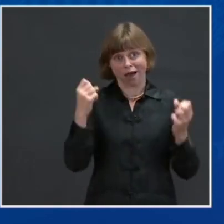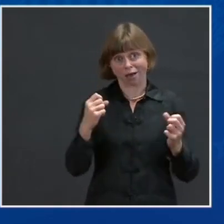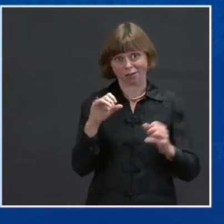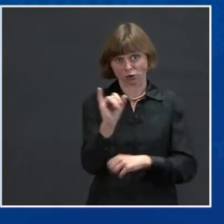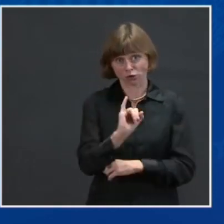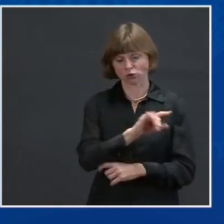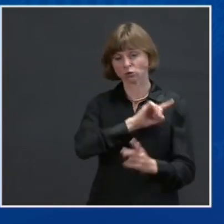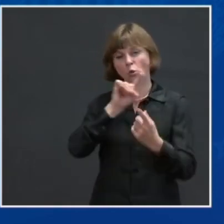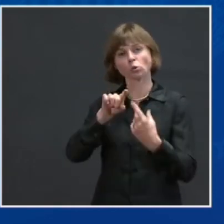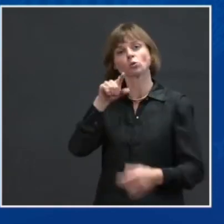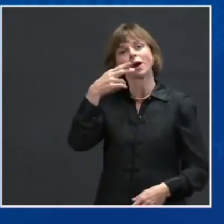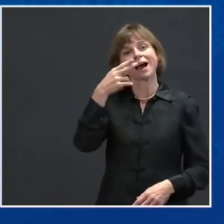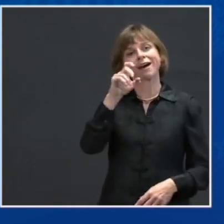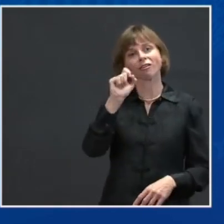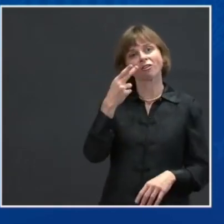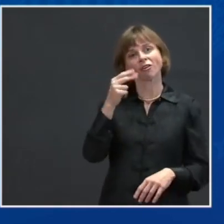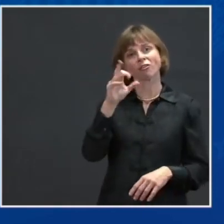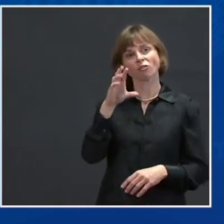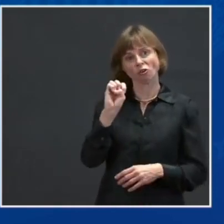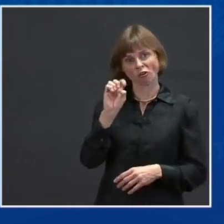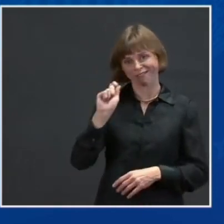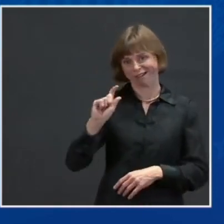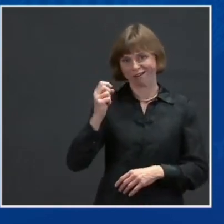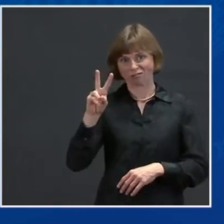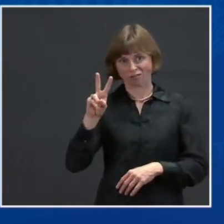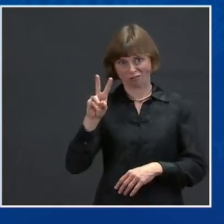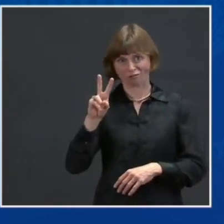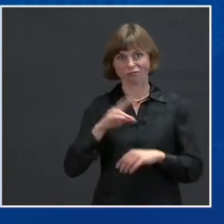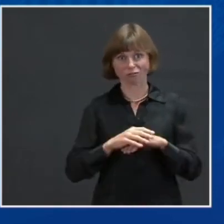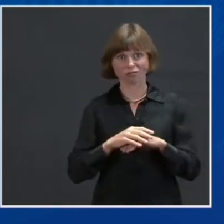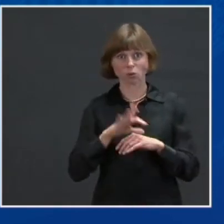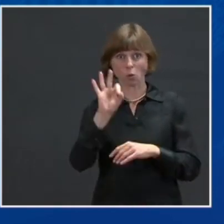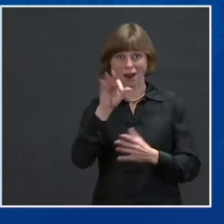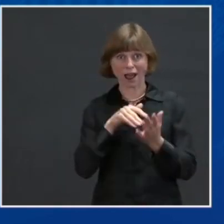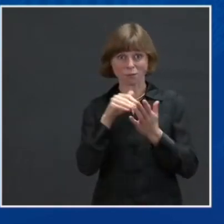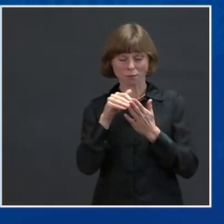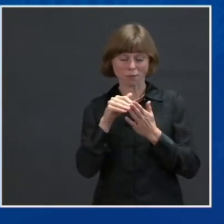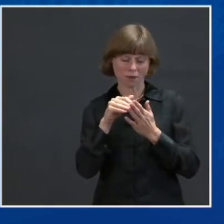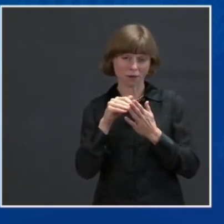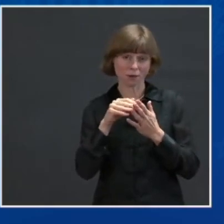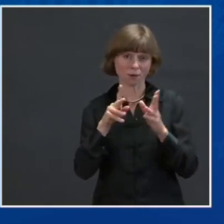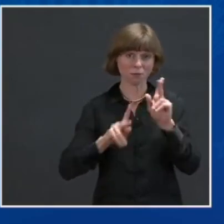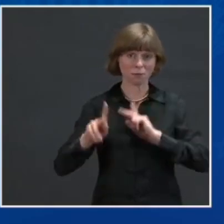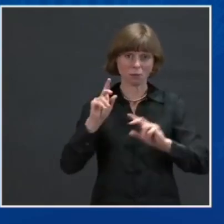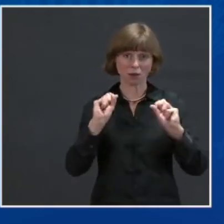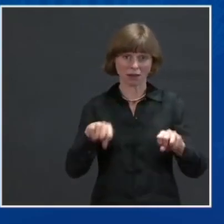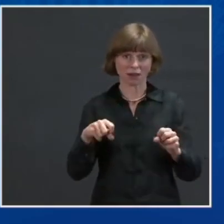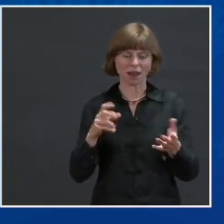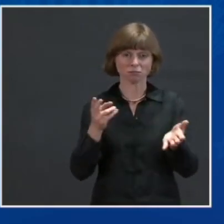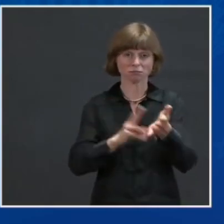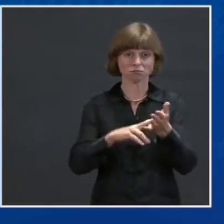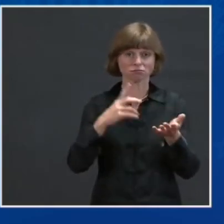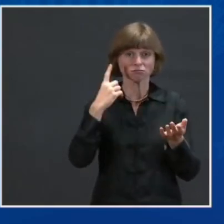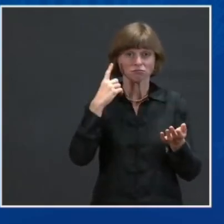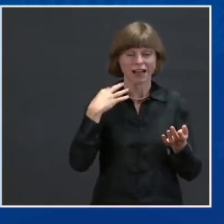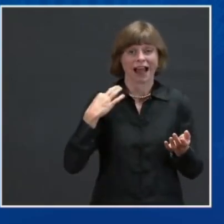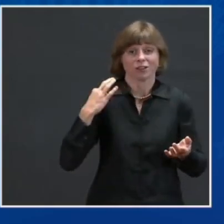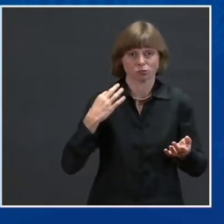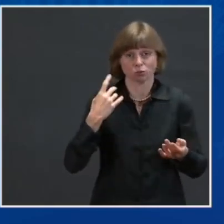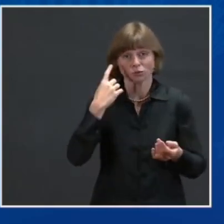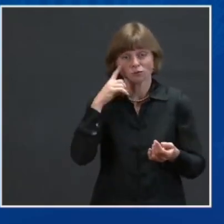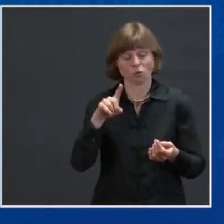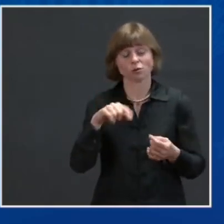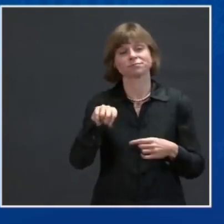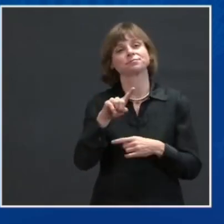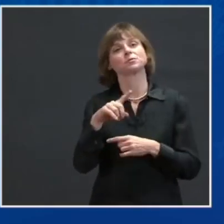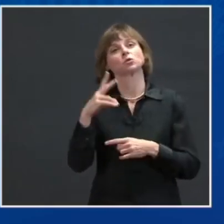Nearly 9 million Americans are eligible for free or subsidized health insurance. Finally, as you know, a brutal Arctic mass